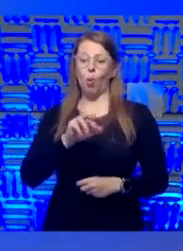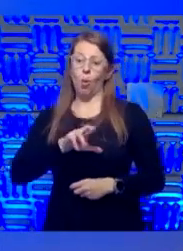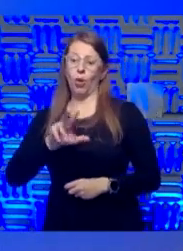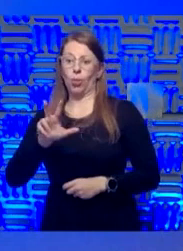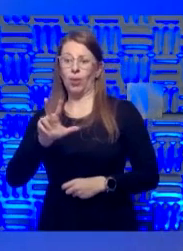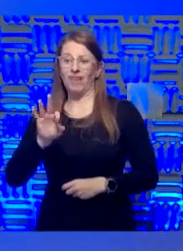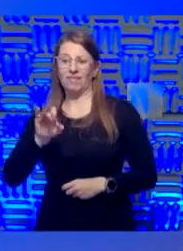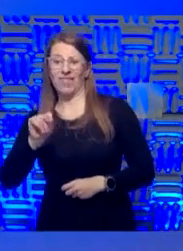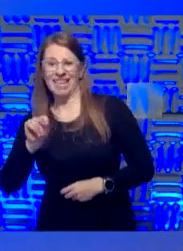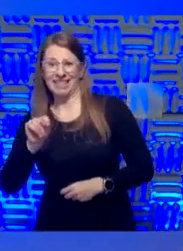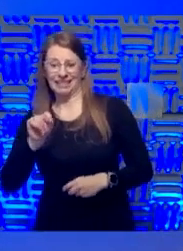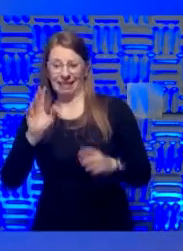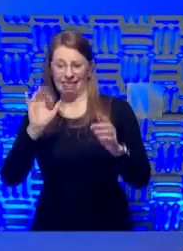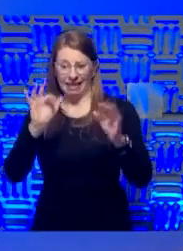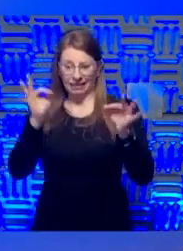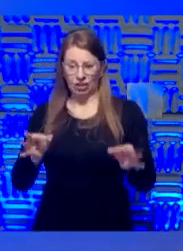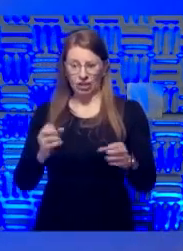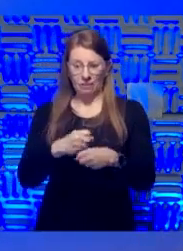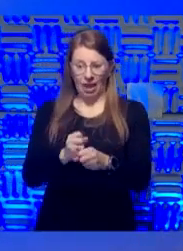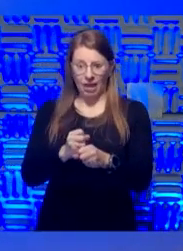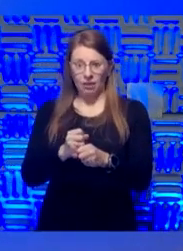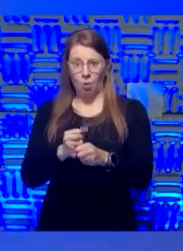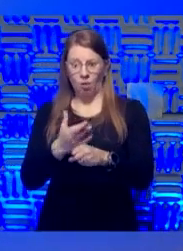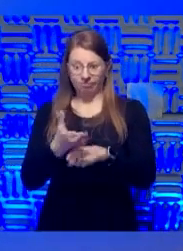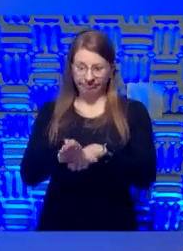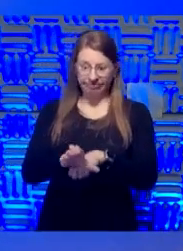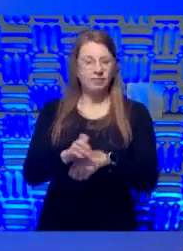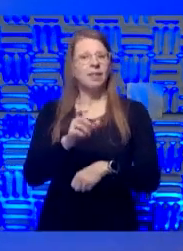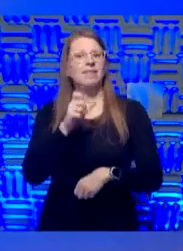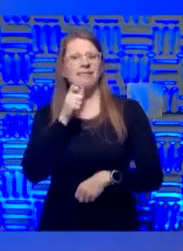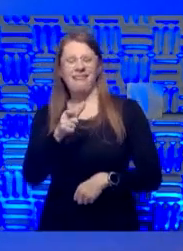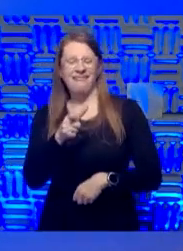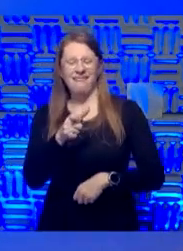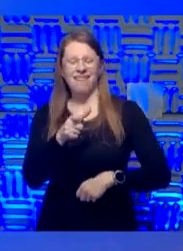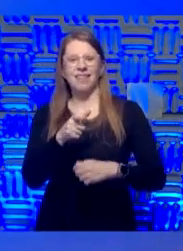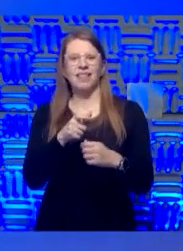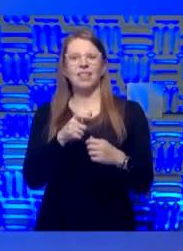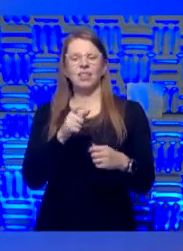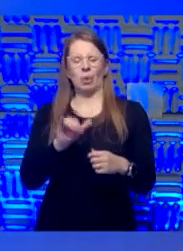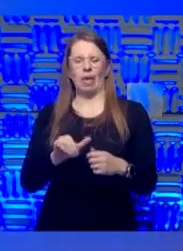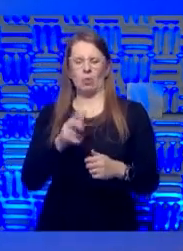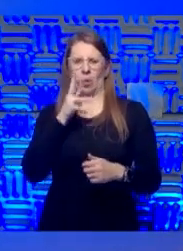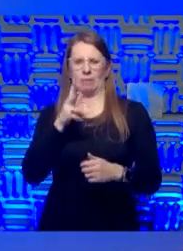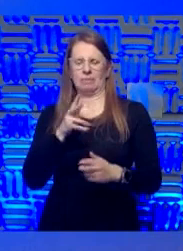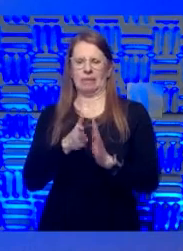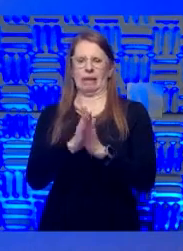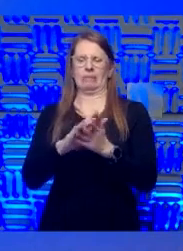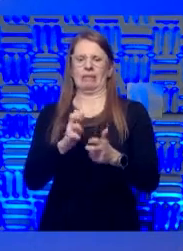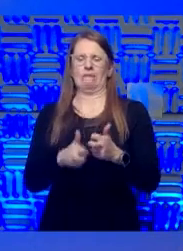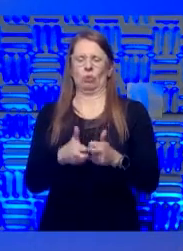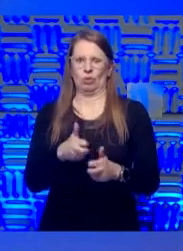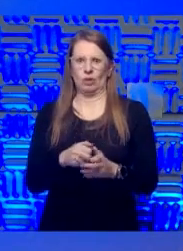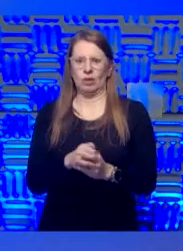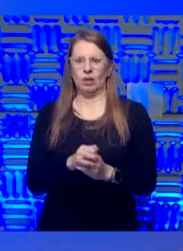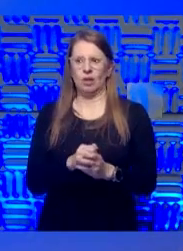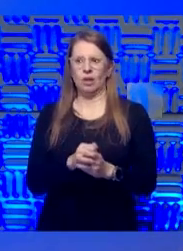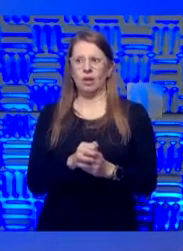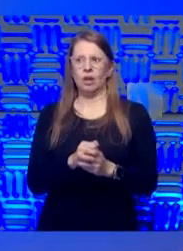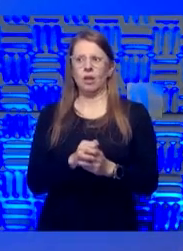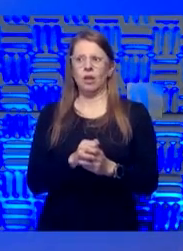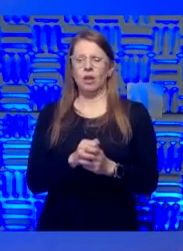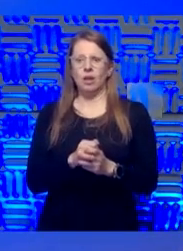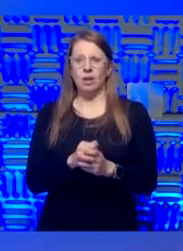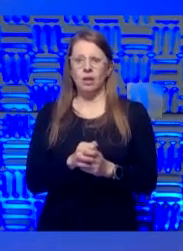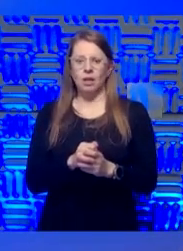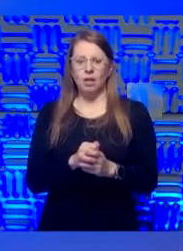made. Certainly, probably the 6 feet is probably going to be more difficult as well. And so now we're starting to get into the trees of all this